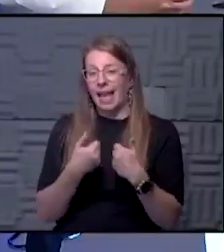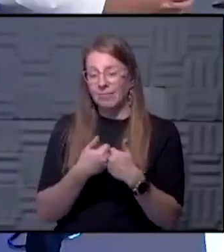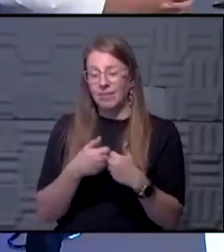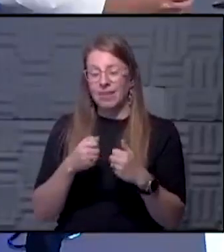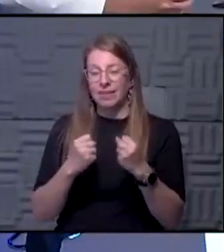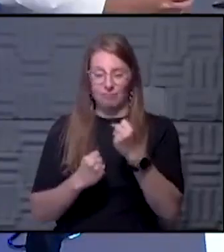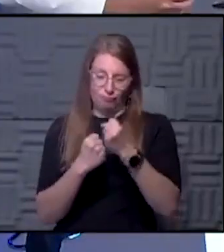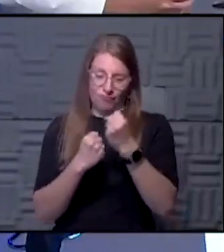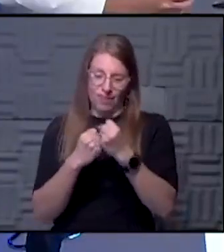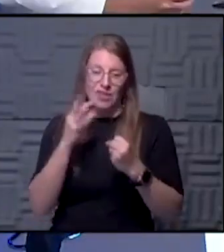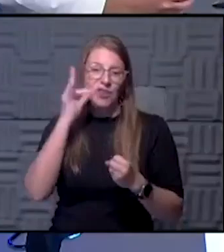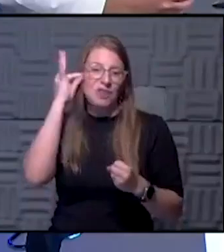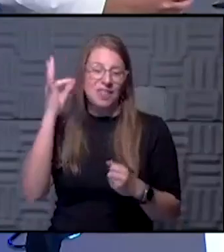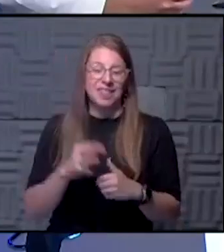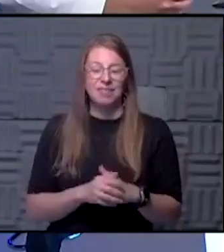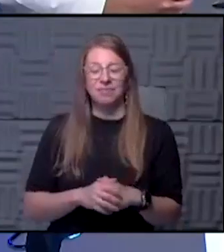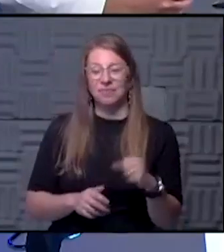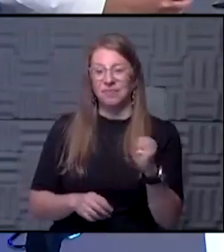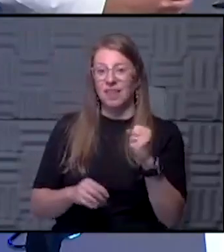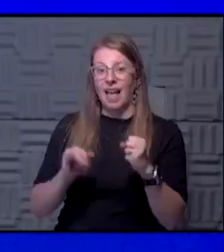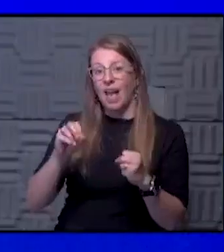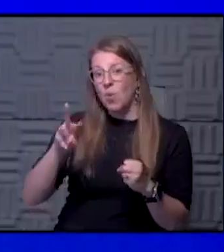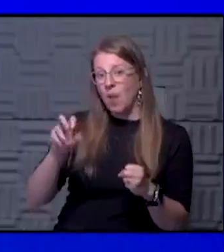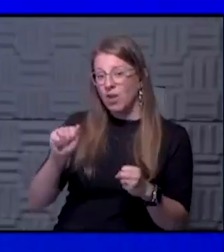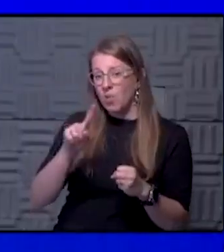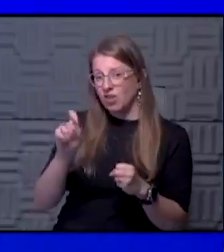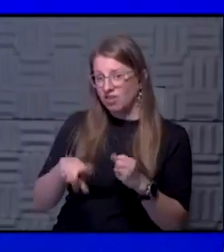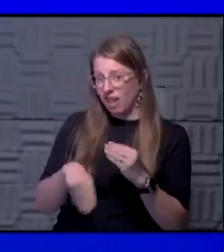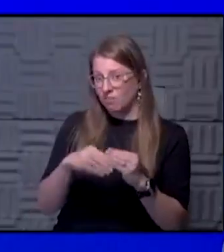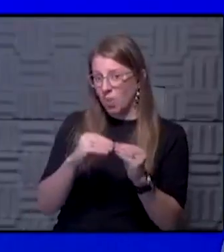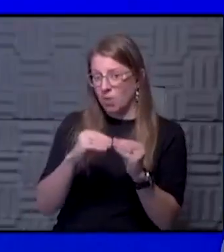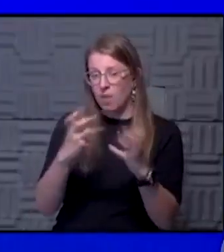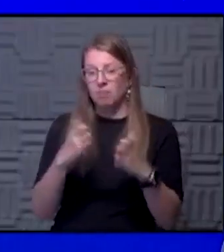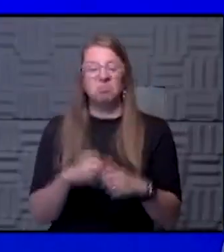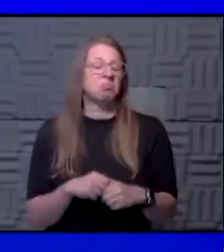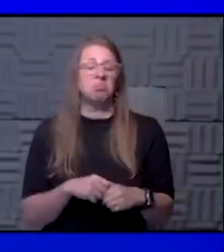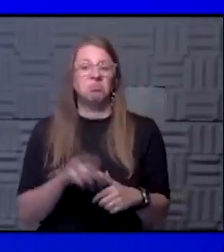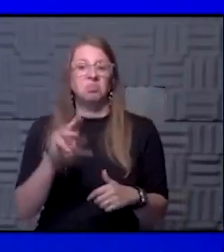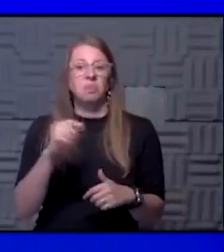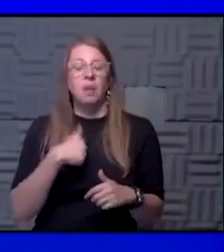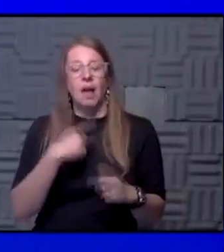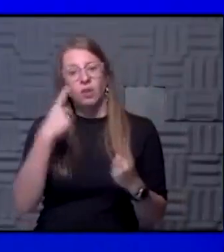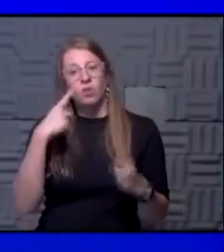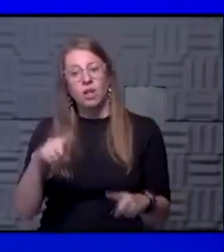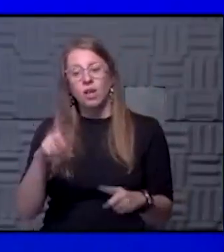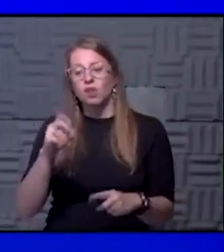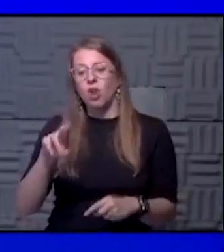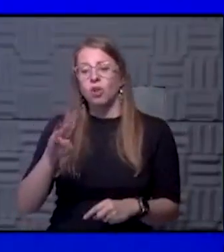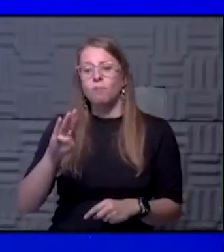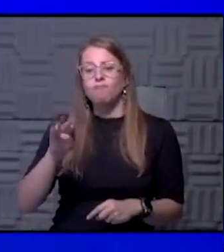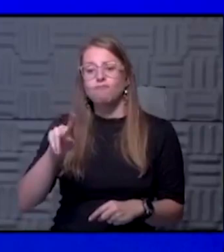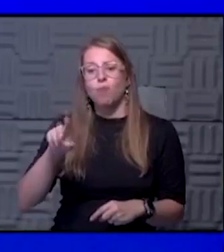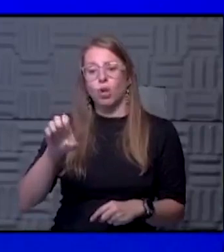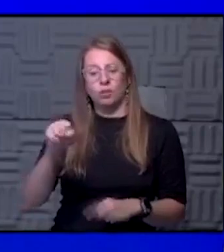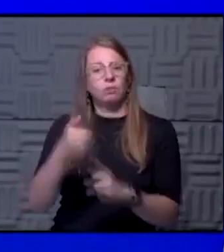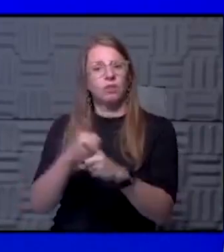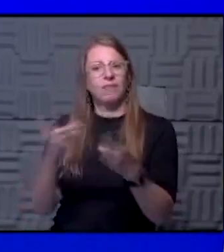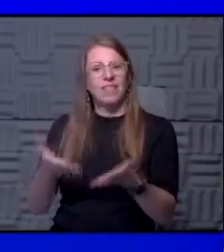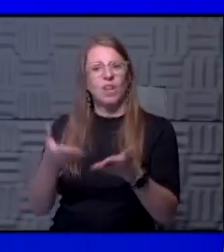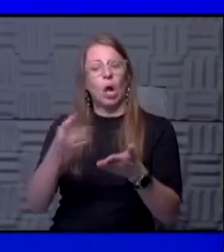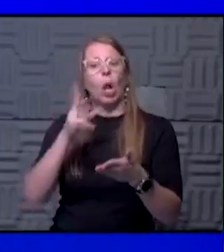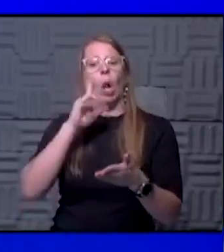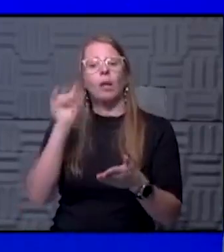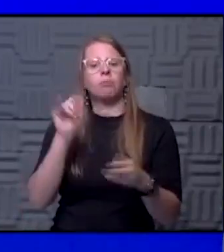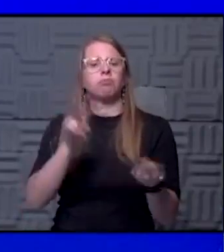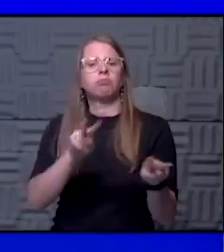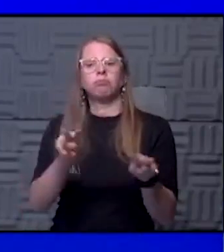Yeah. Hawk, any thoughts? Anything you want to add to the Iowa question? No, I agree. And Dr. Birx, when she was here, definitely did state about how it looked like